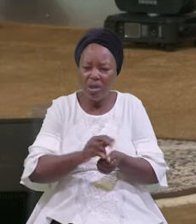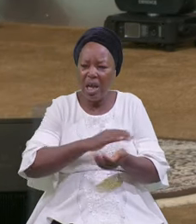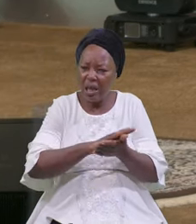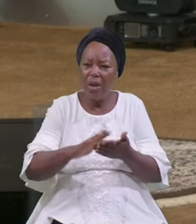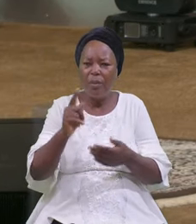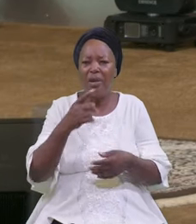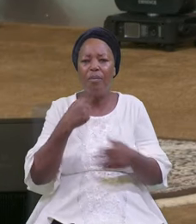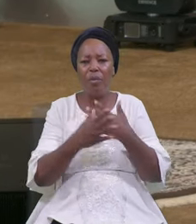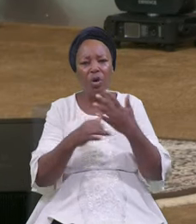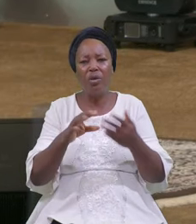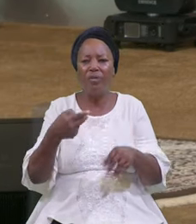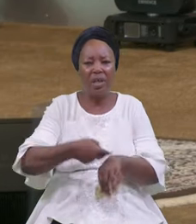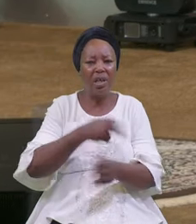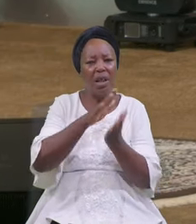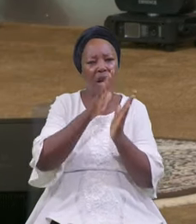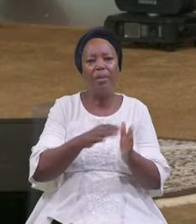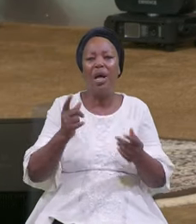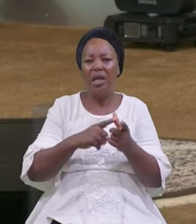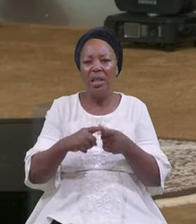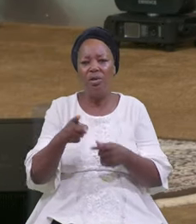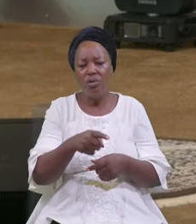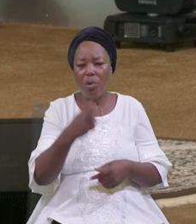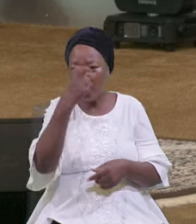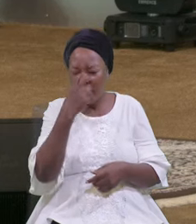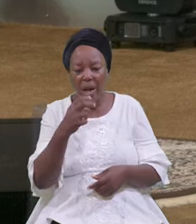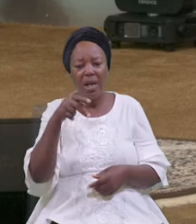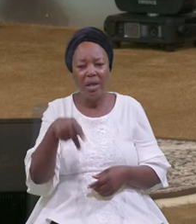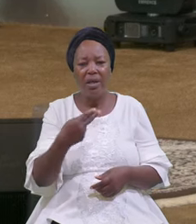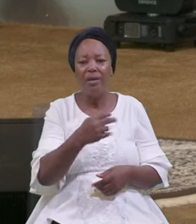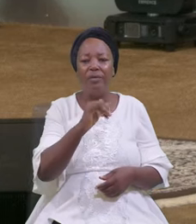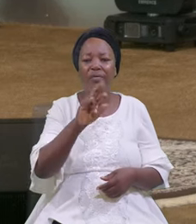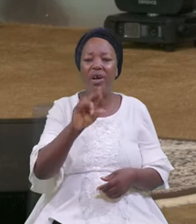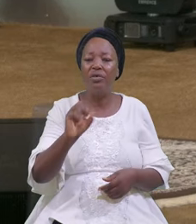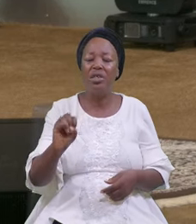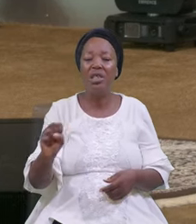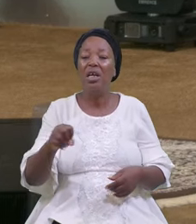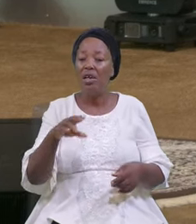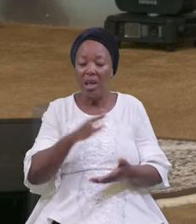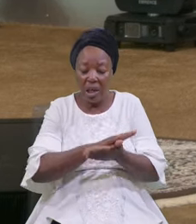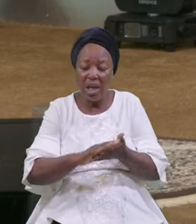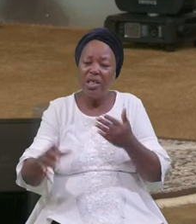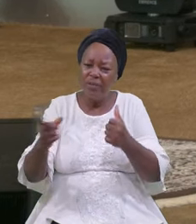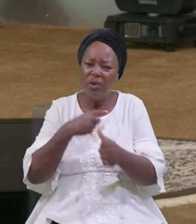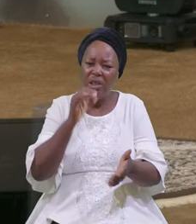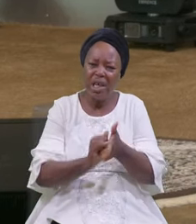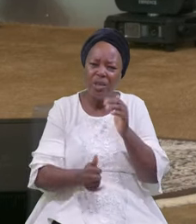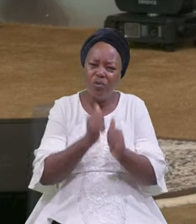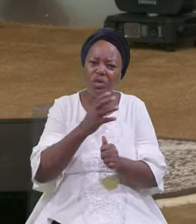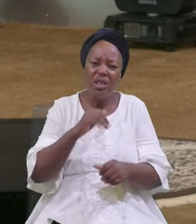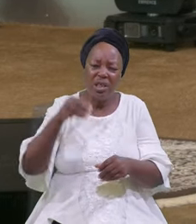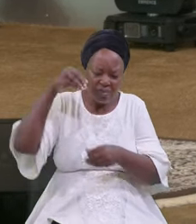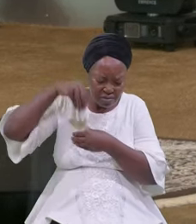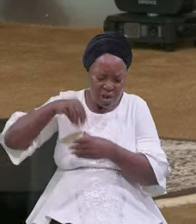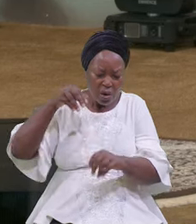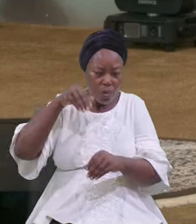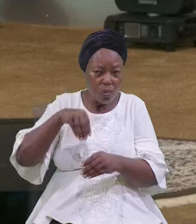Lamb. Thou blind Pharisee, cleanse first that which is within the cup and platter,